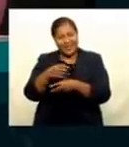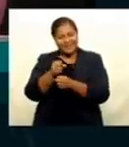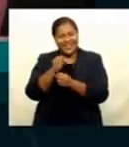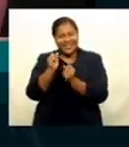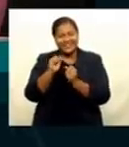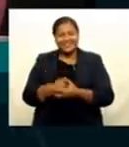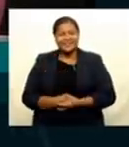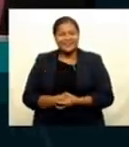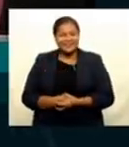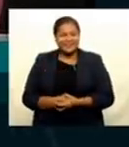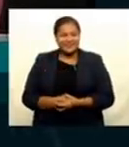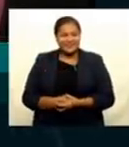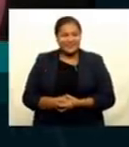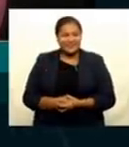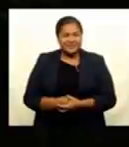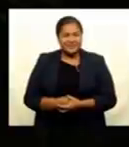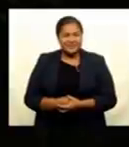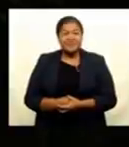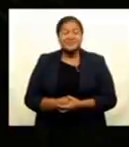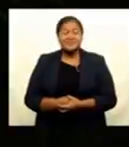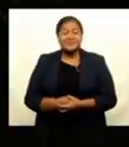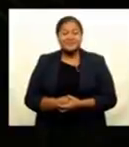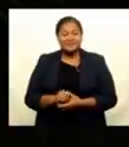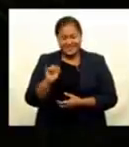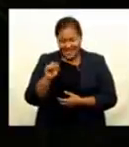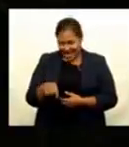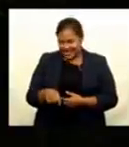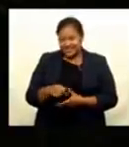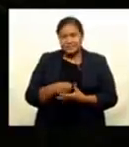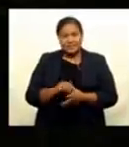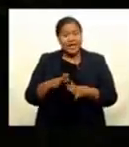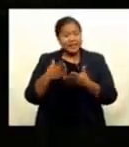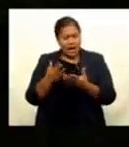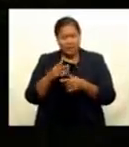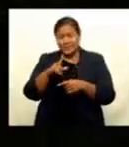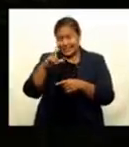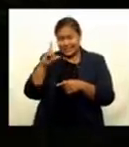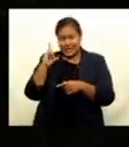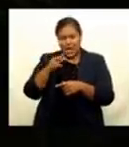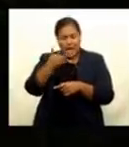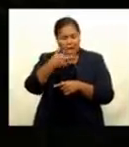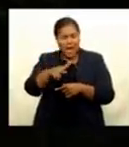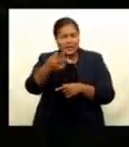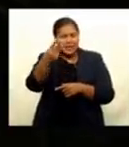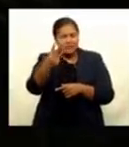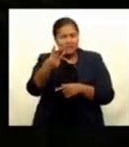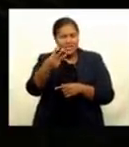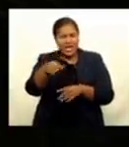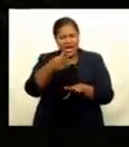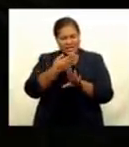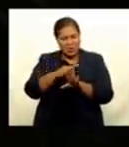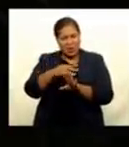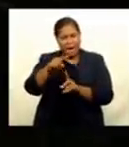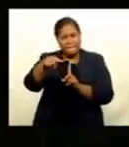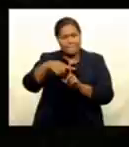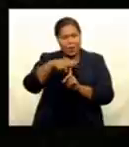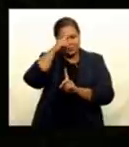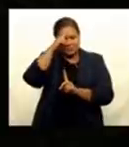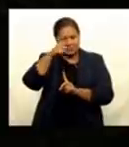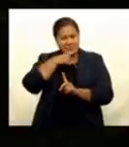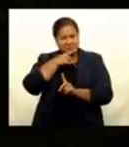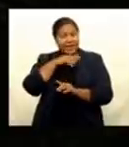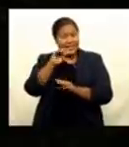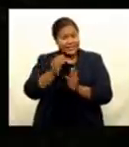development? Yes, Edwin, as of yesterday, 83 new COVID cases, the highest